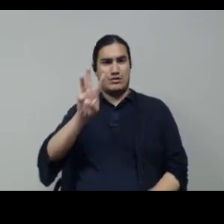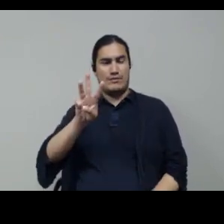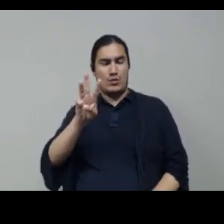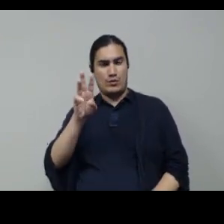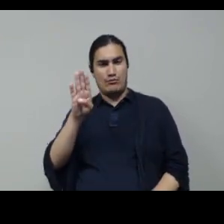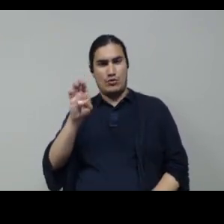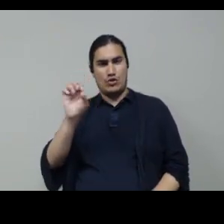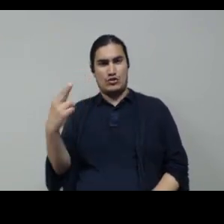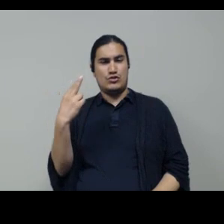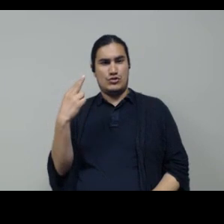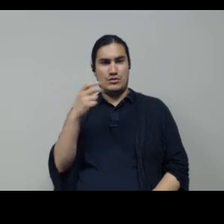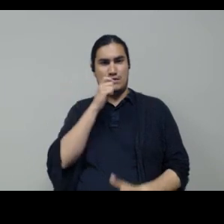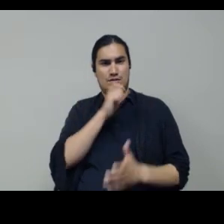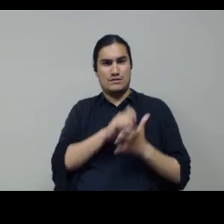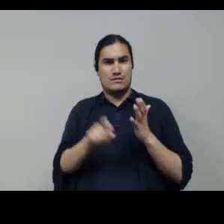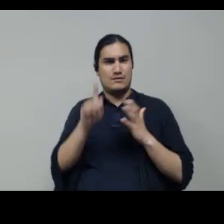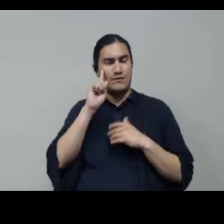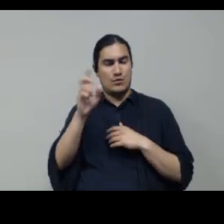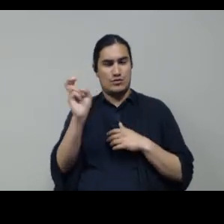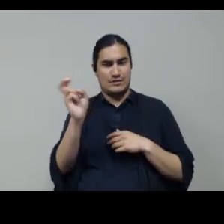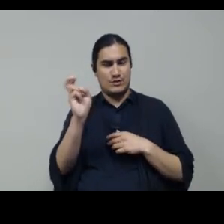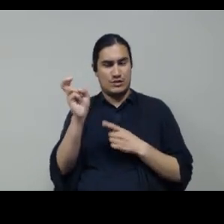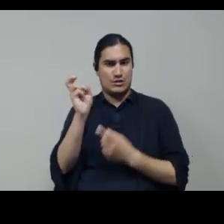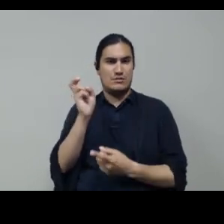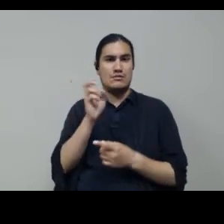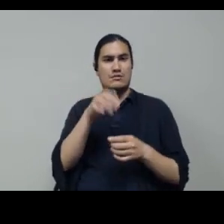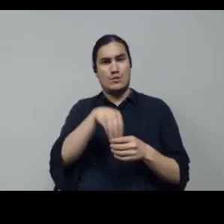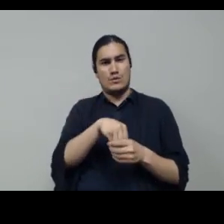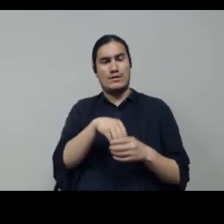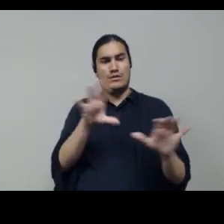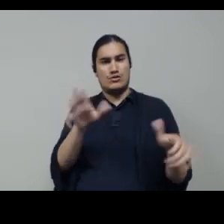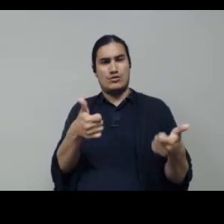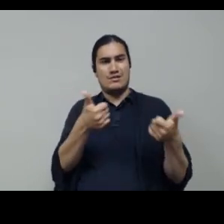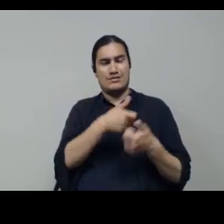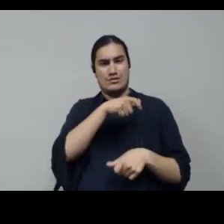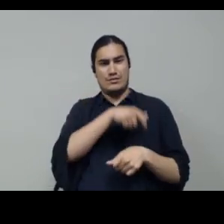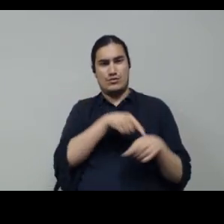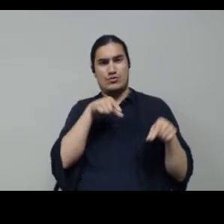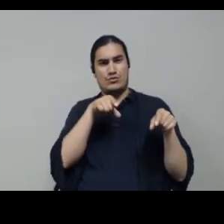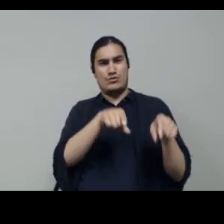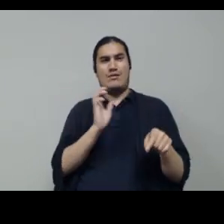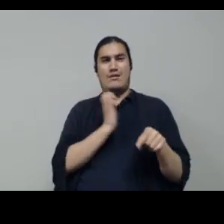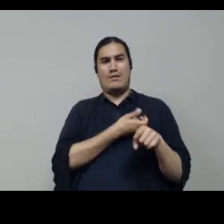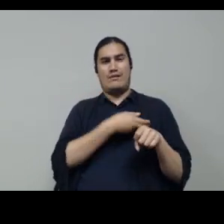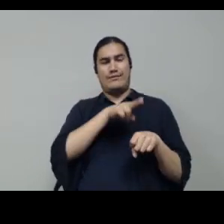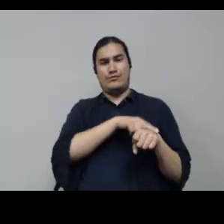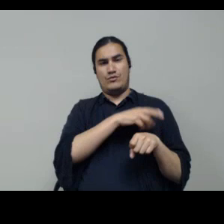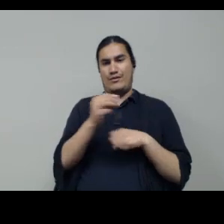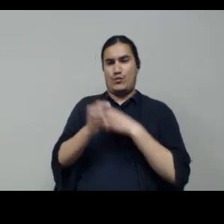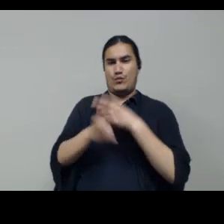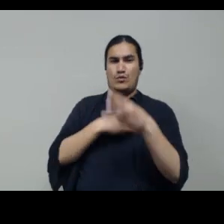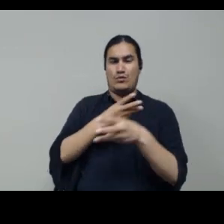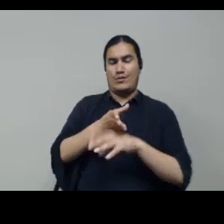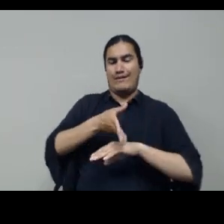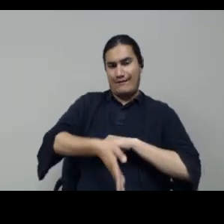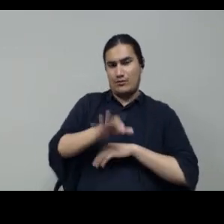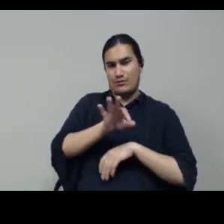as Secretary of Transportation, including the challenging times facing our nation and world after